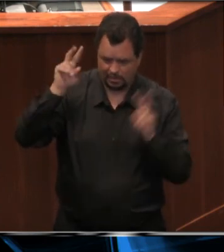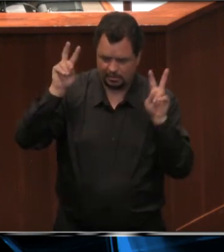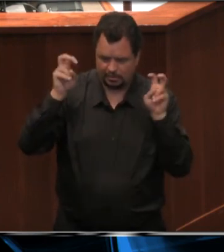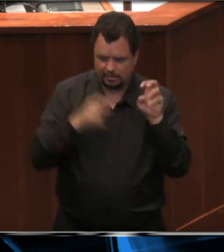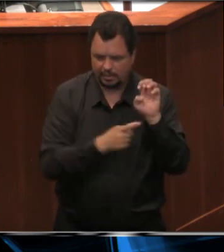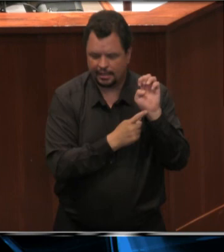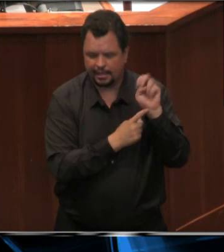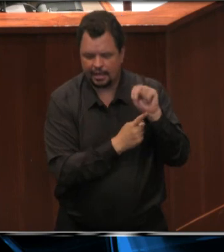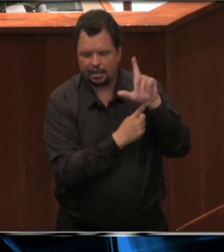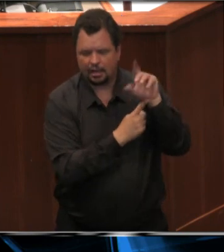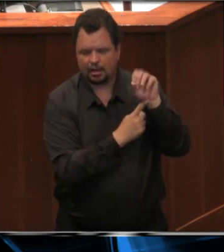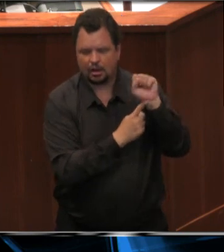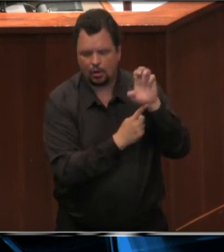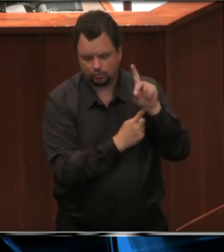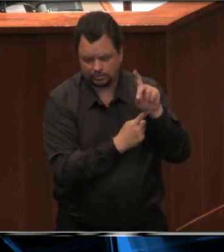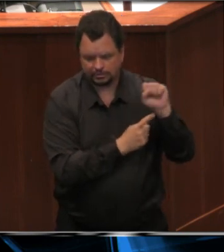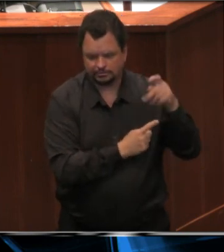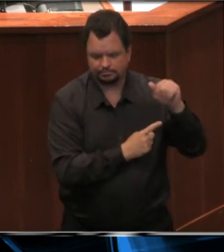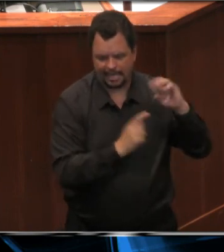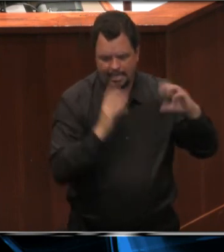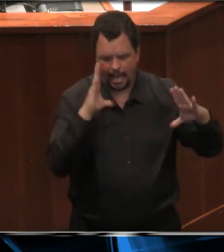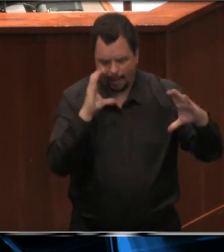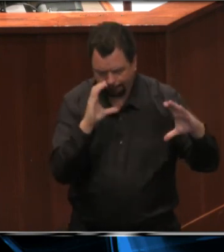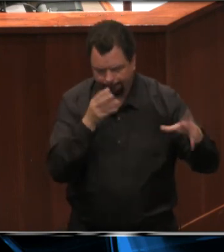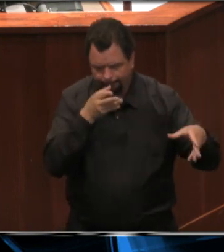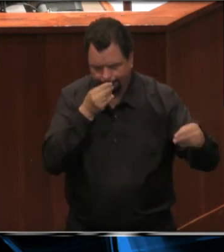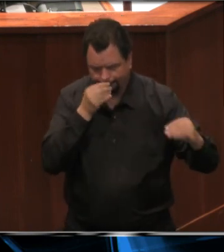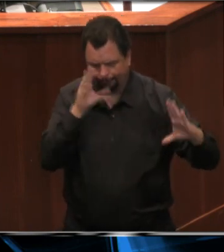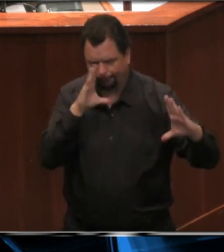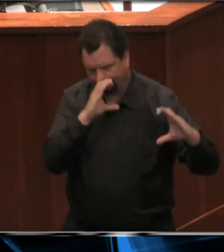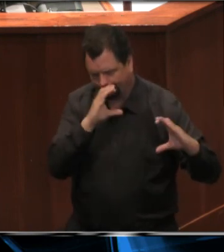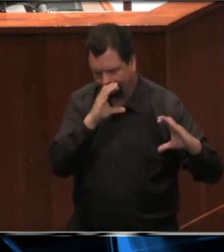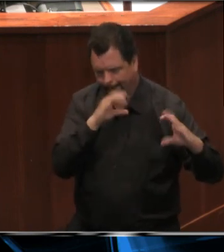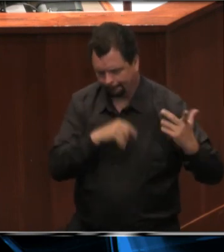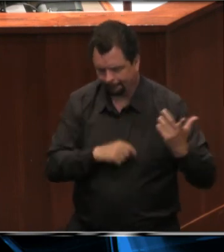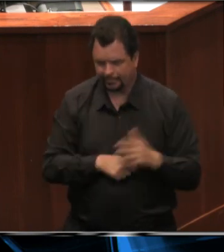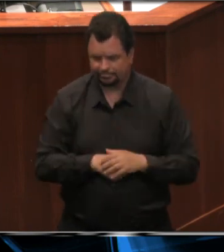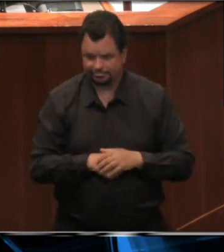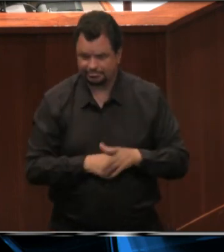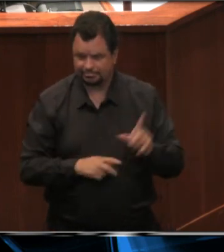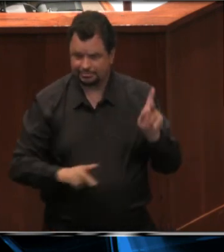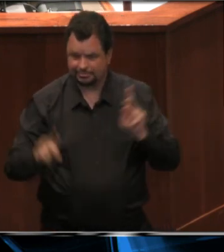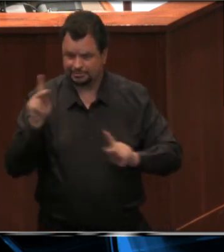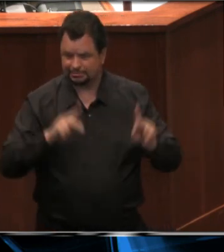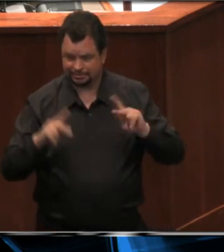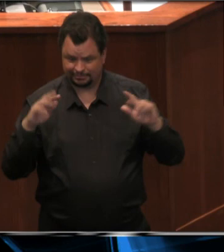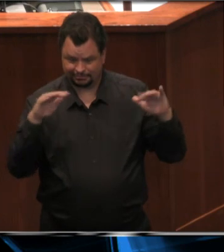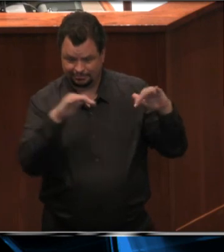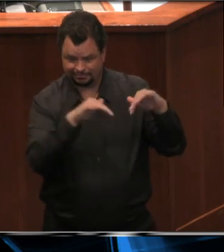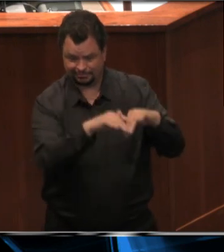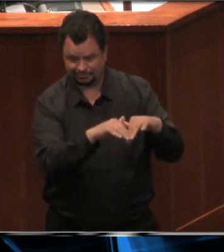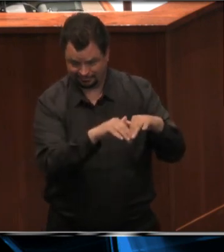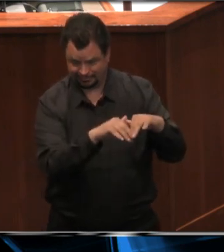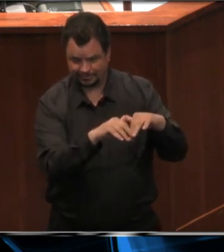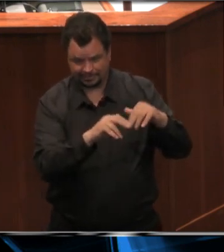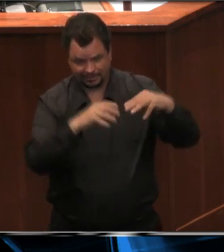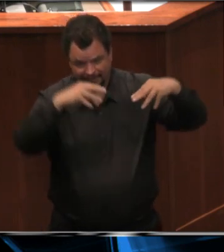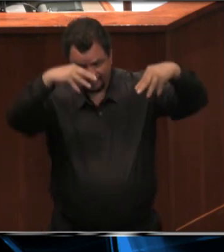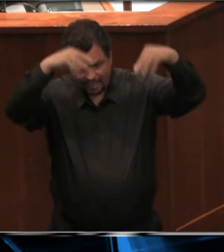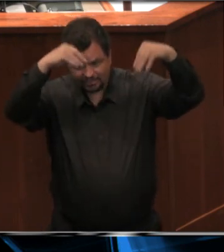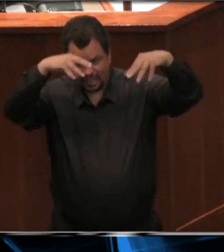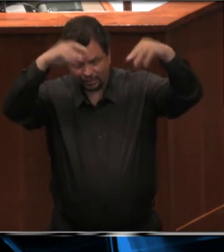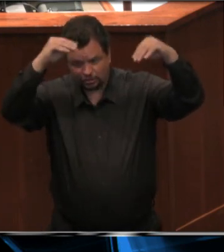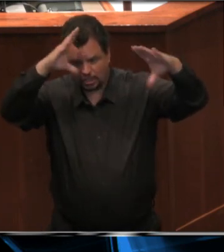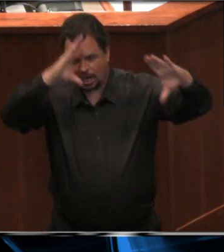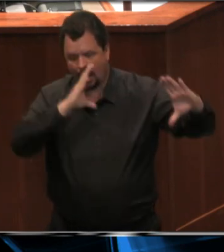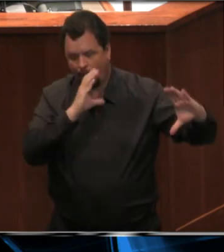close contact, potential clustering of people, and high-touch surfaces, unquote. This is exactly what our classrooms will be if you